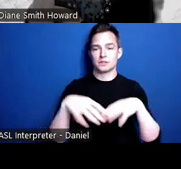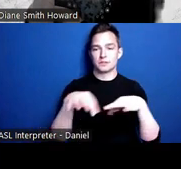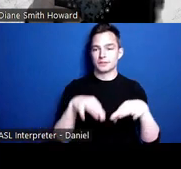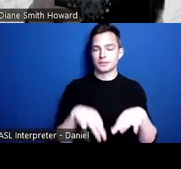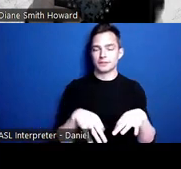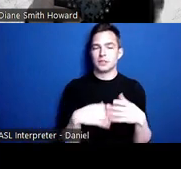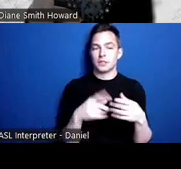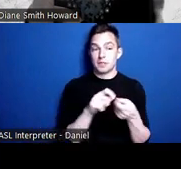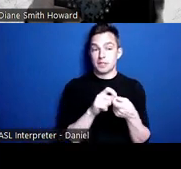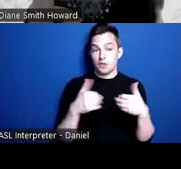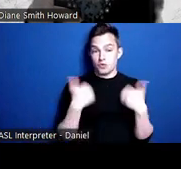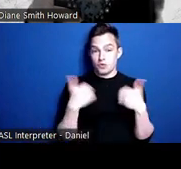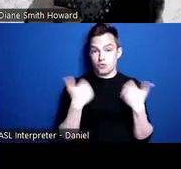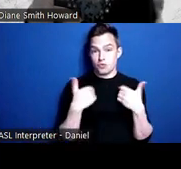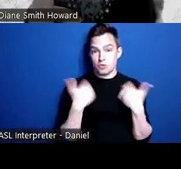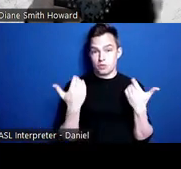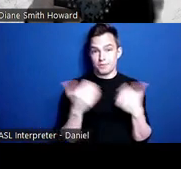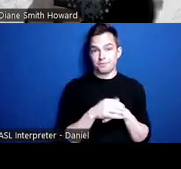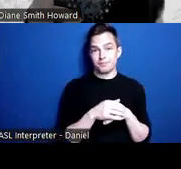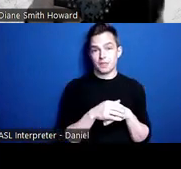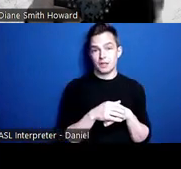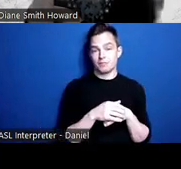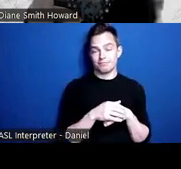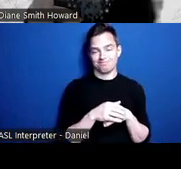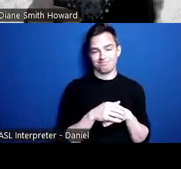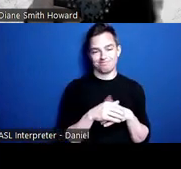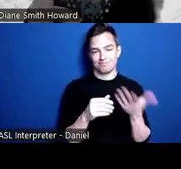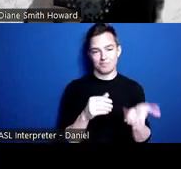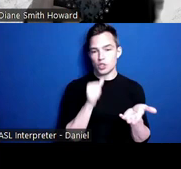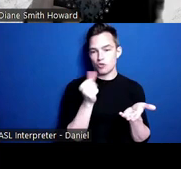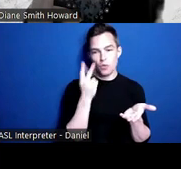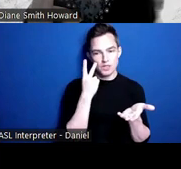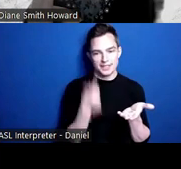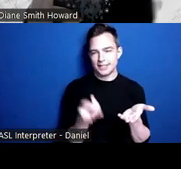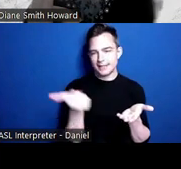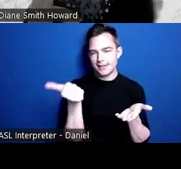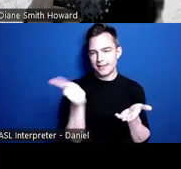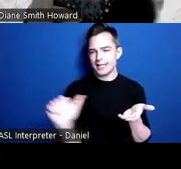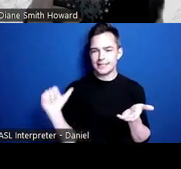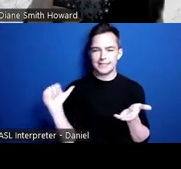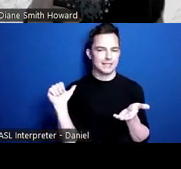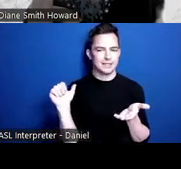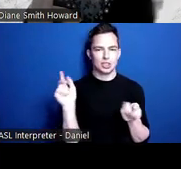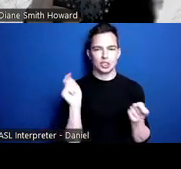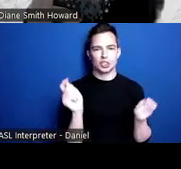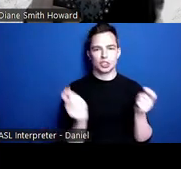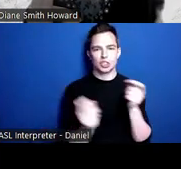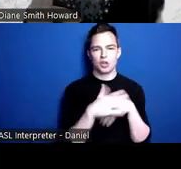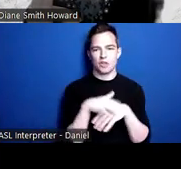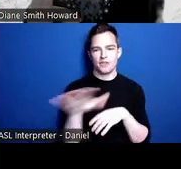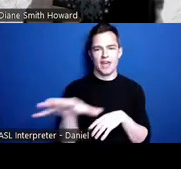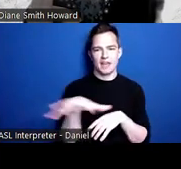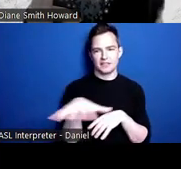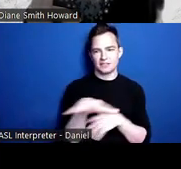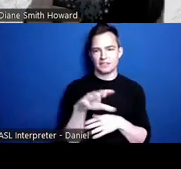particularly with youth. You just don't see any movement along that line in a